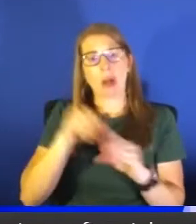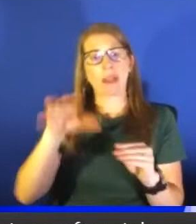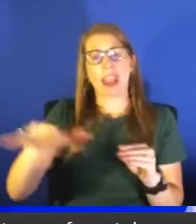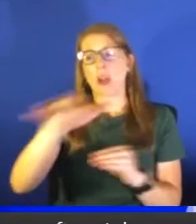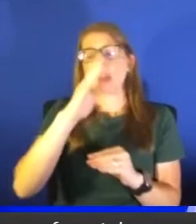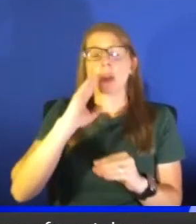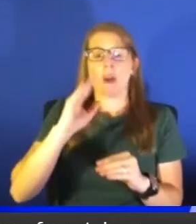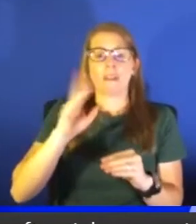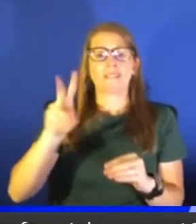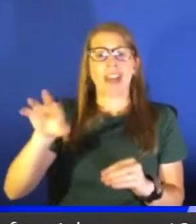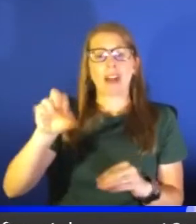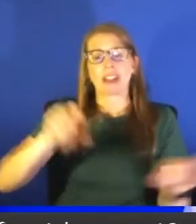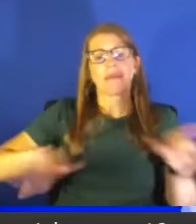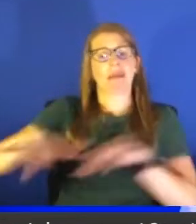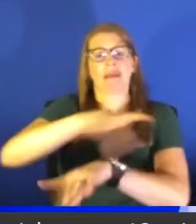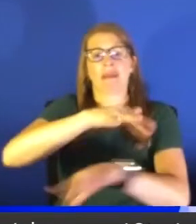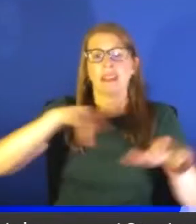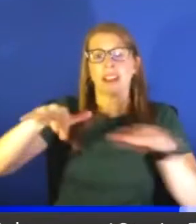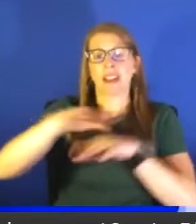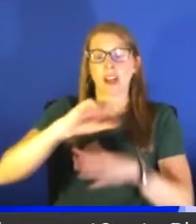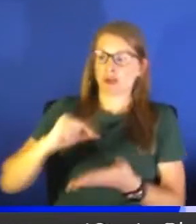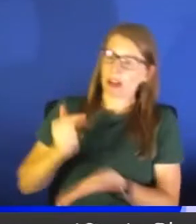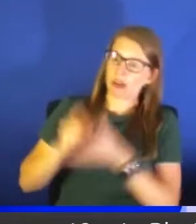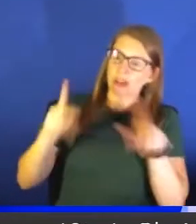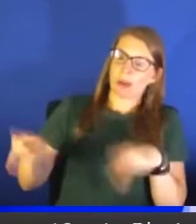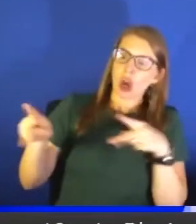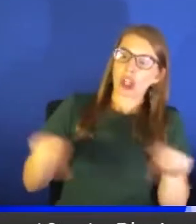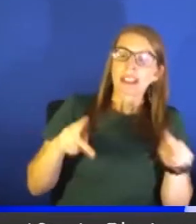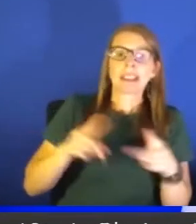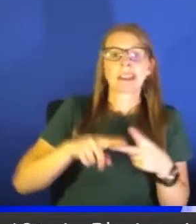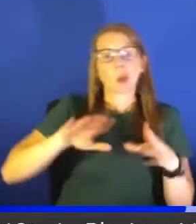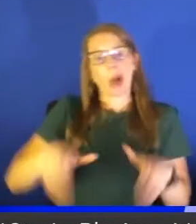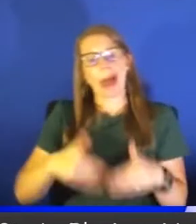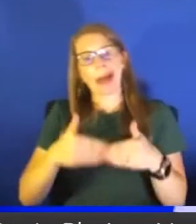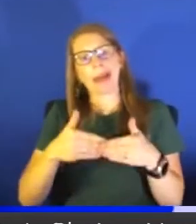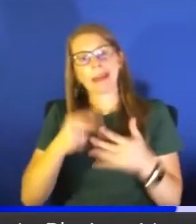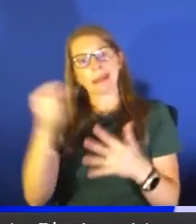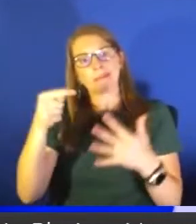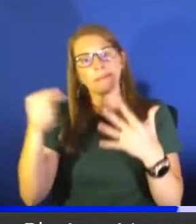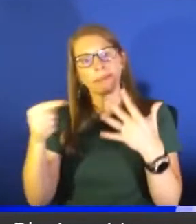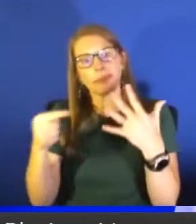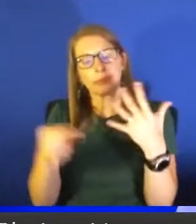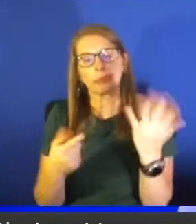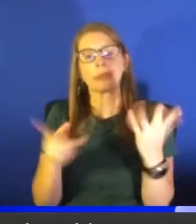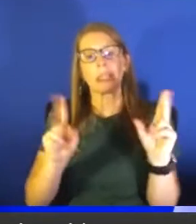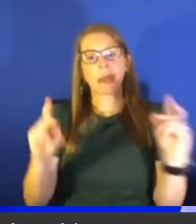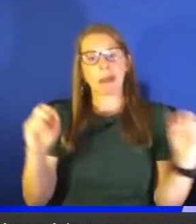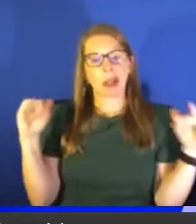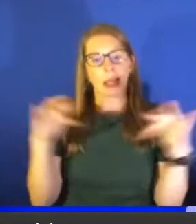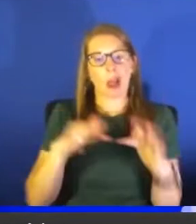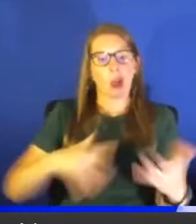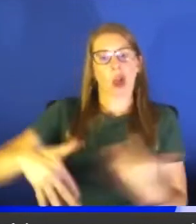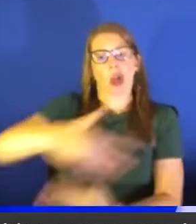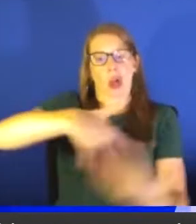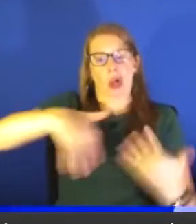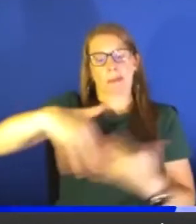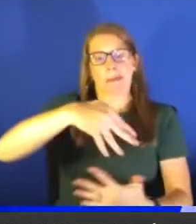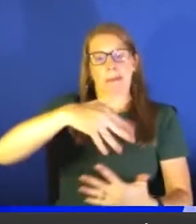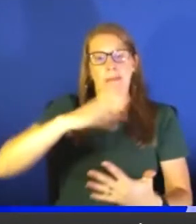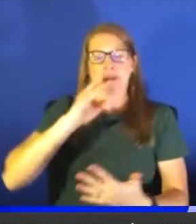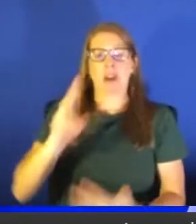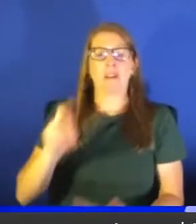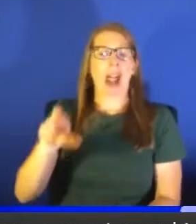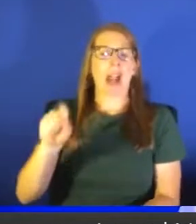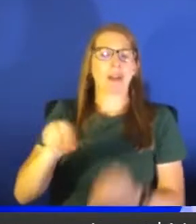If you're going to be doing things now, there's graduation parties, weddings, all of those things that people are getting together, we know the virus is going to be